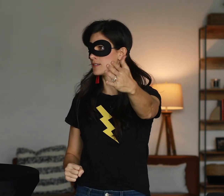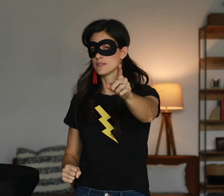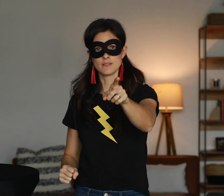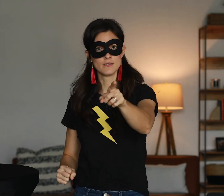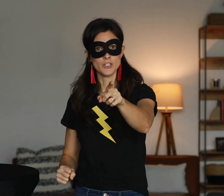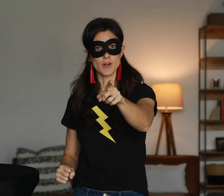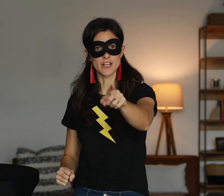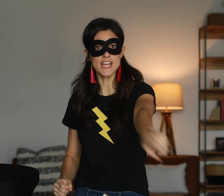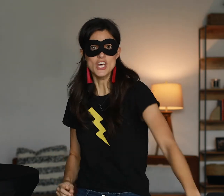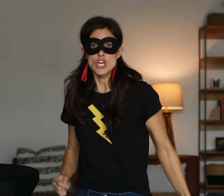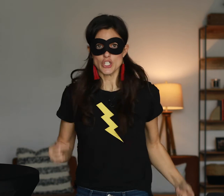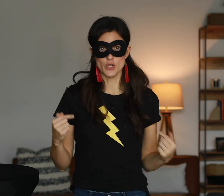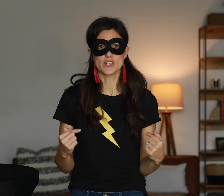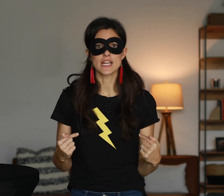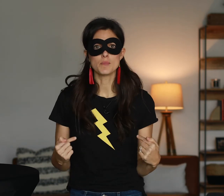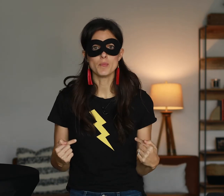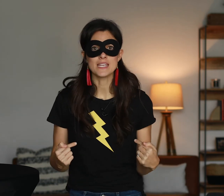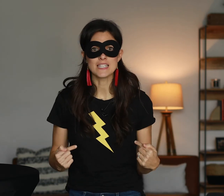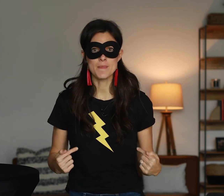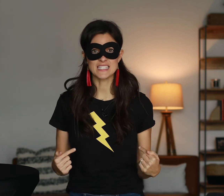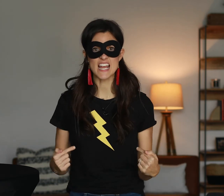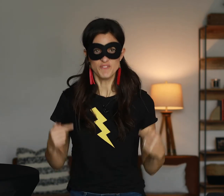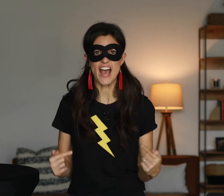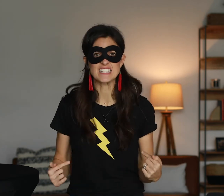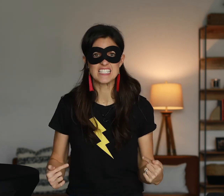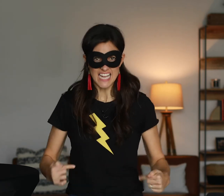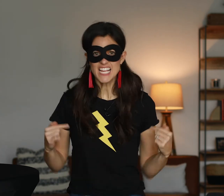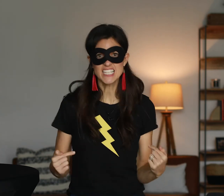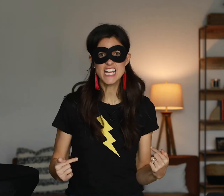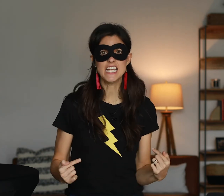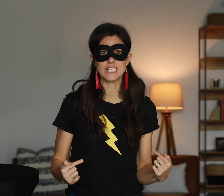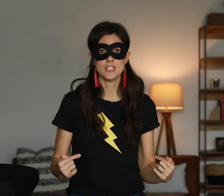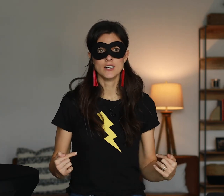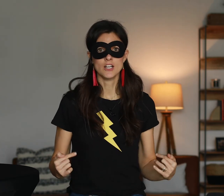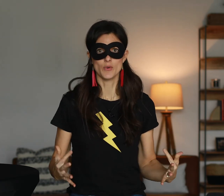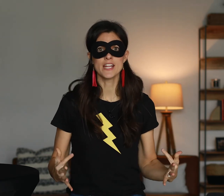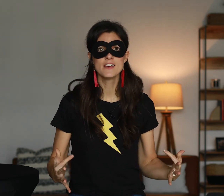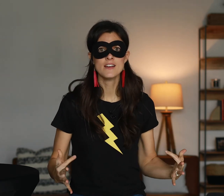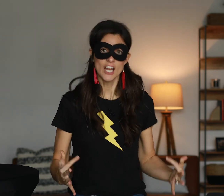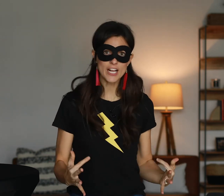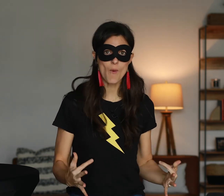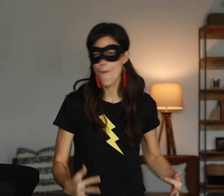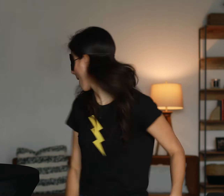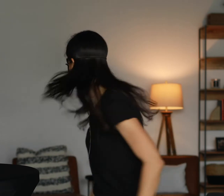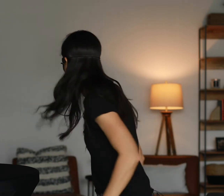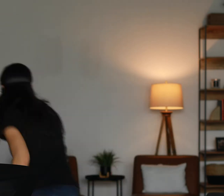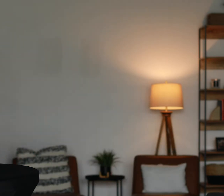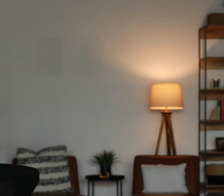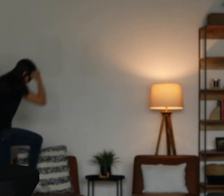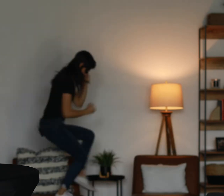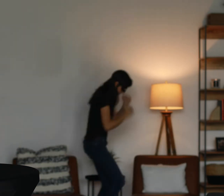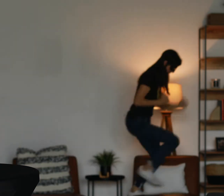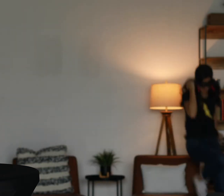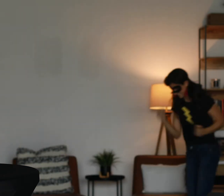eyes, you're wrong again. Do you know what this lightning bolt means? It means I am fast as lightning. Are you ready? Here we go.